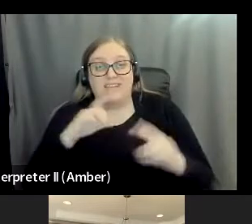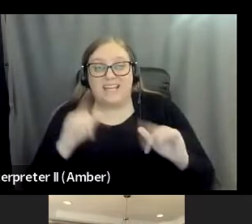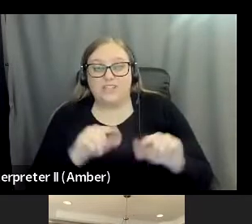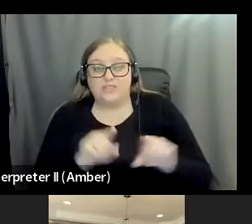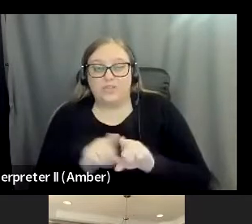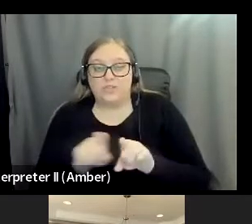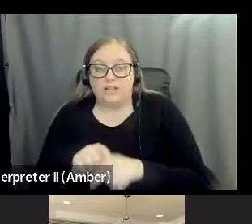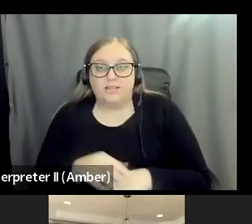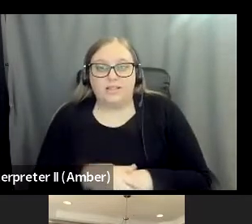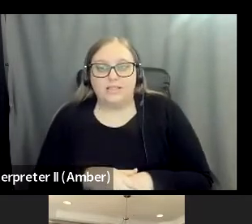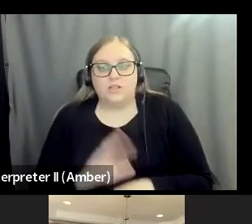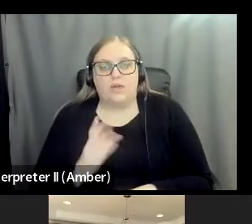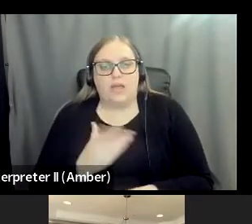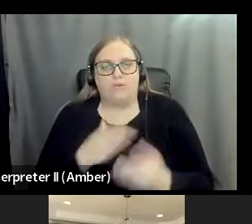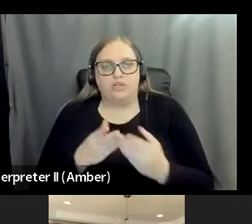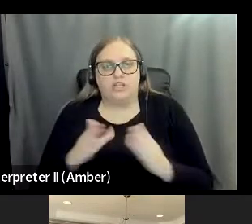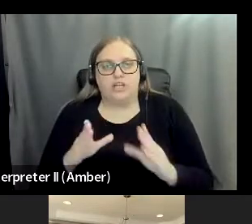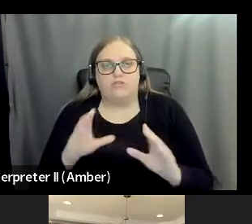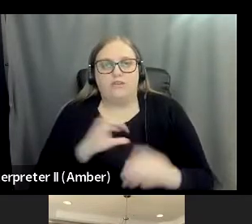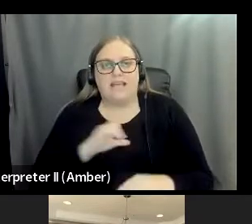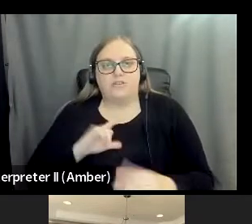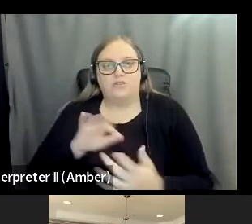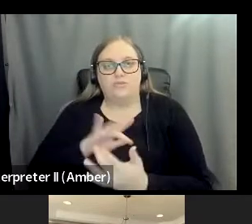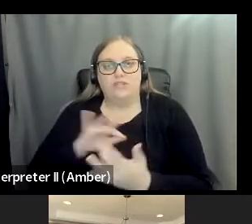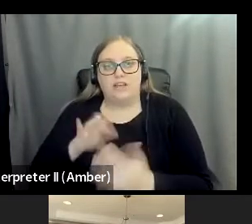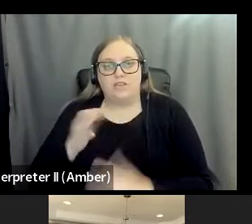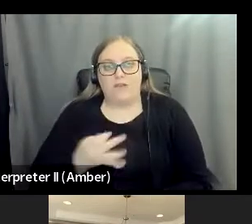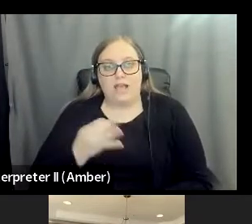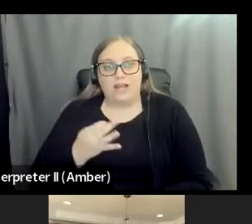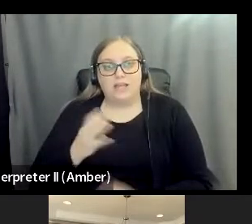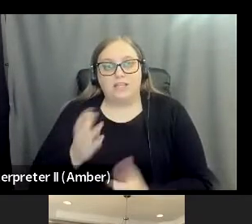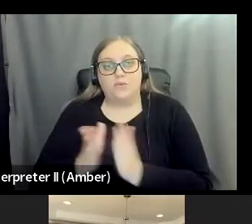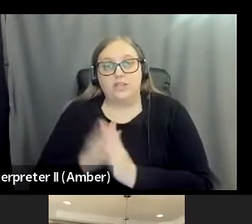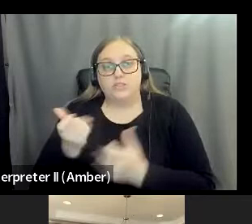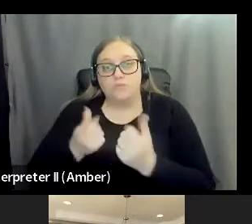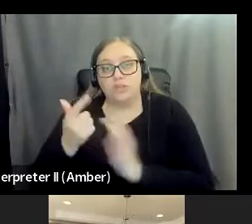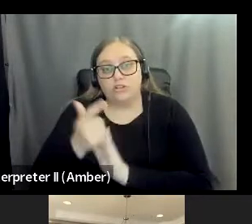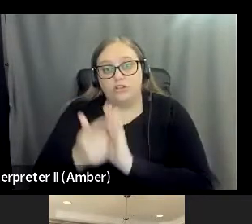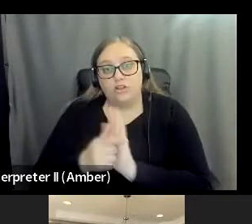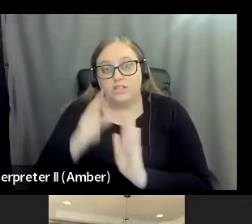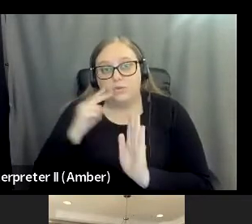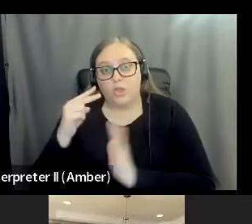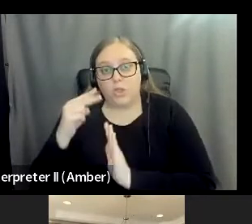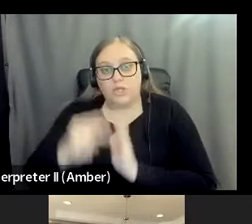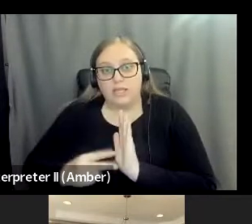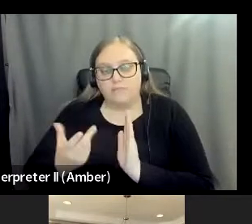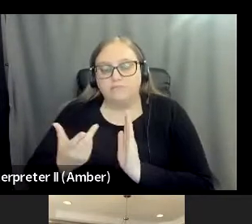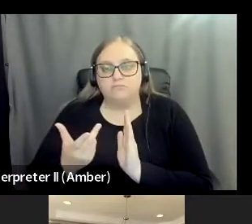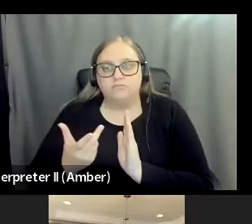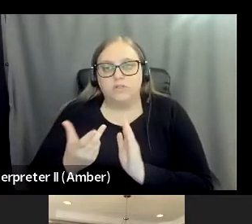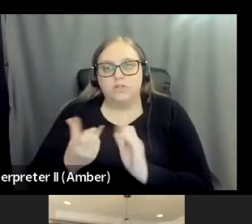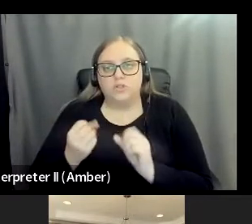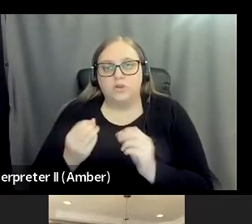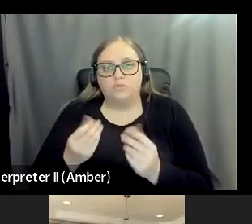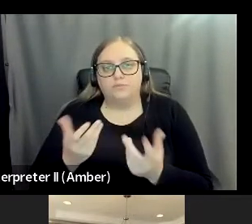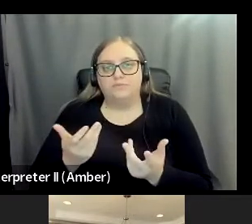well. Our general counsel reached out on Friday to ask for what laws they were looking at. And